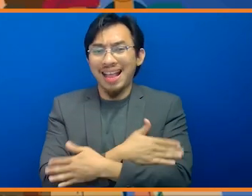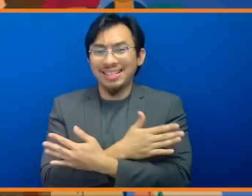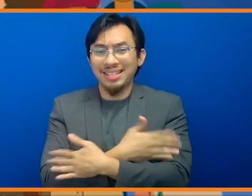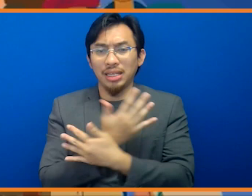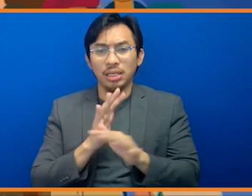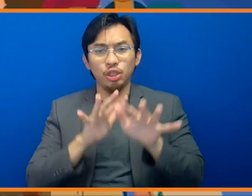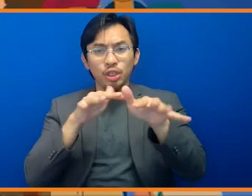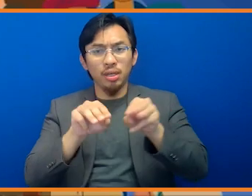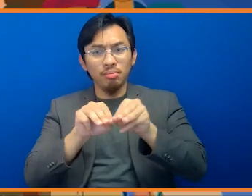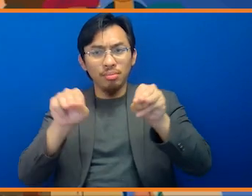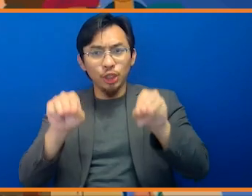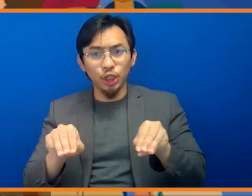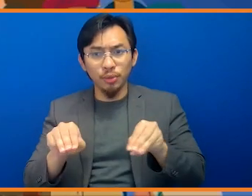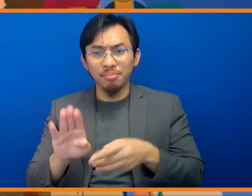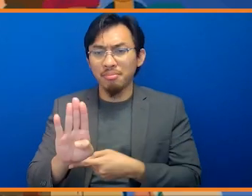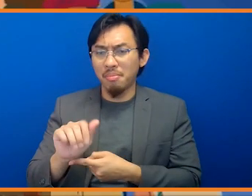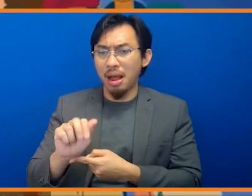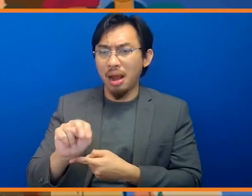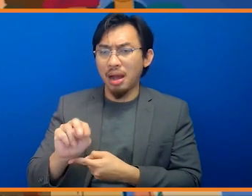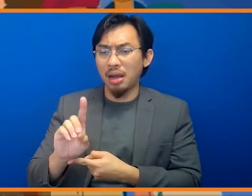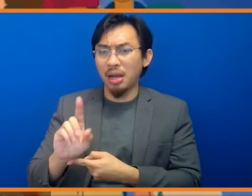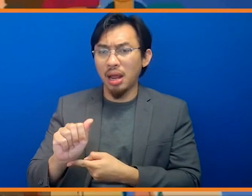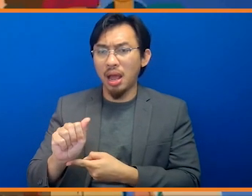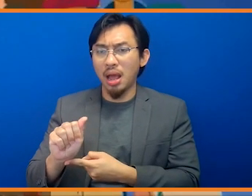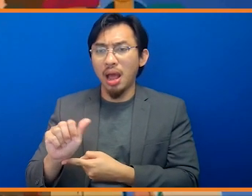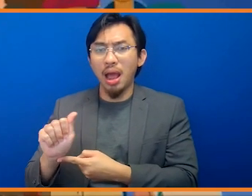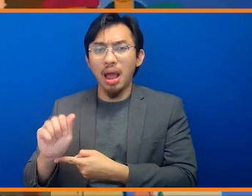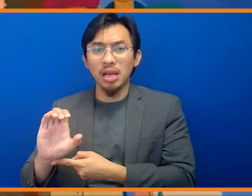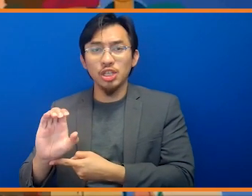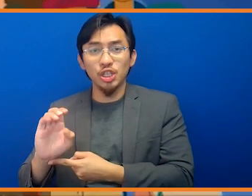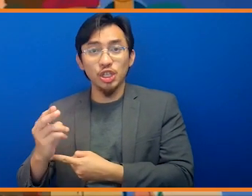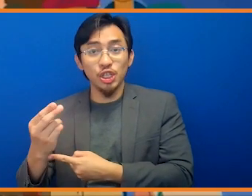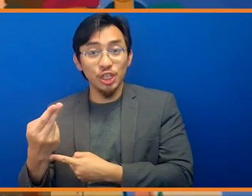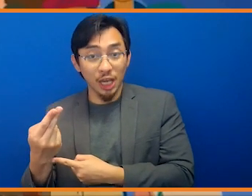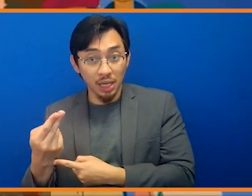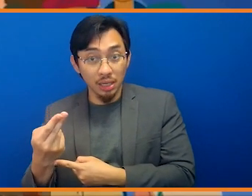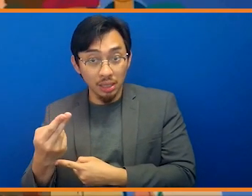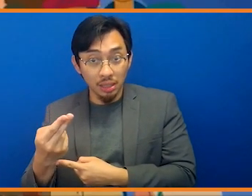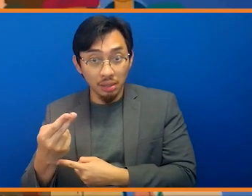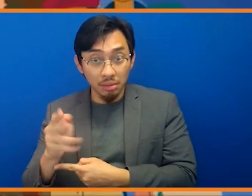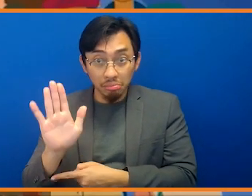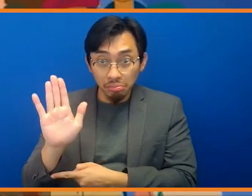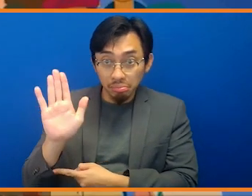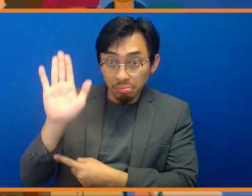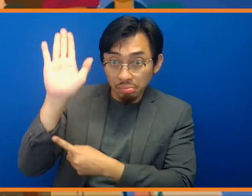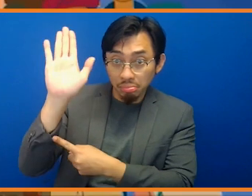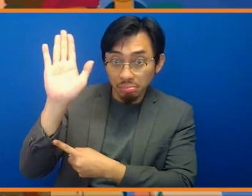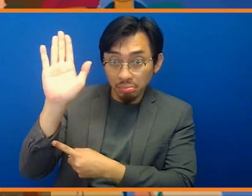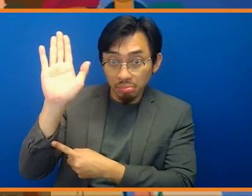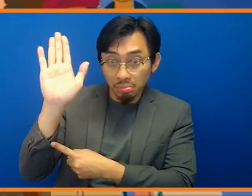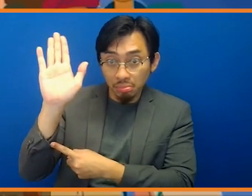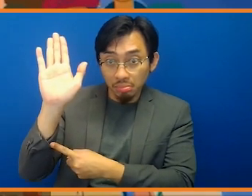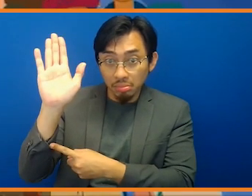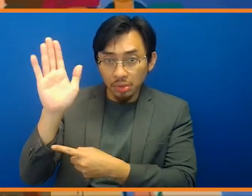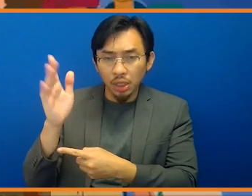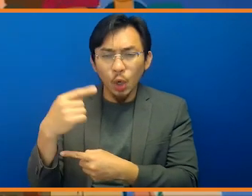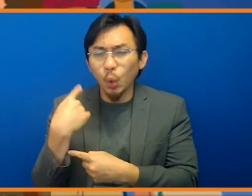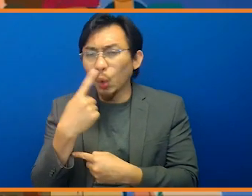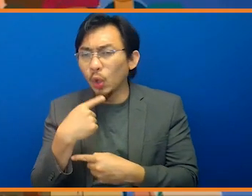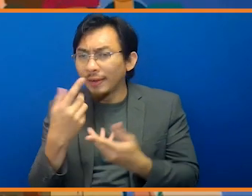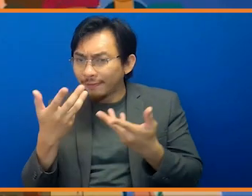Aceh Tsunami Museum located in Banda Aceh? Could you raise your hands who